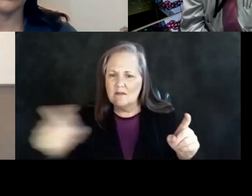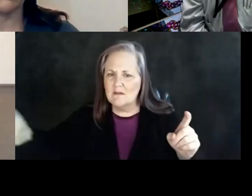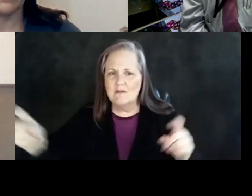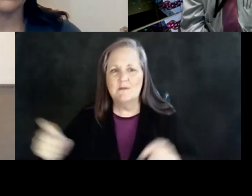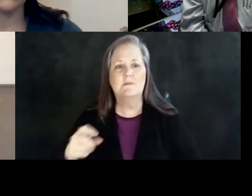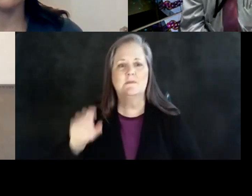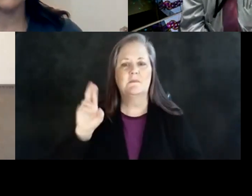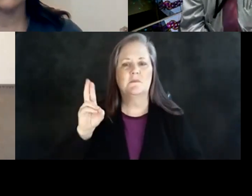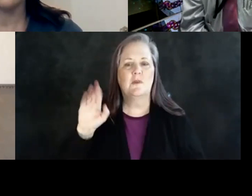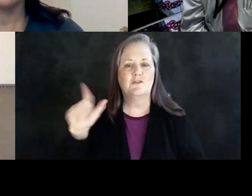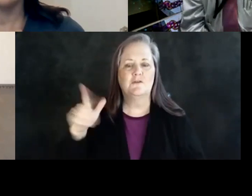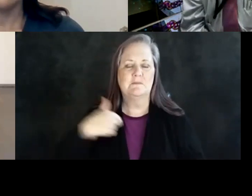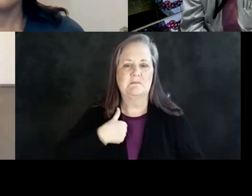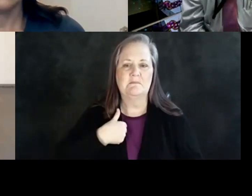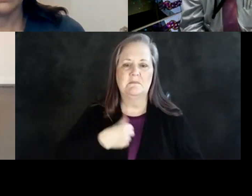I can answer that. So